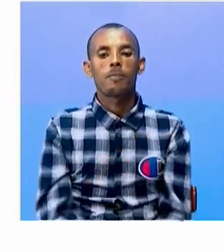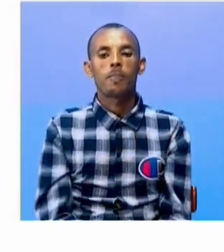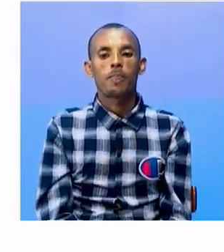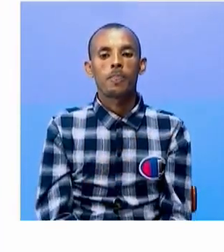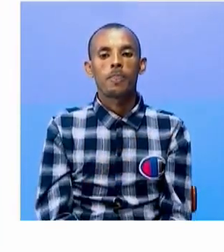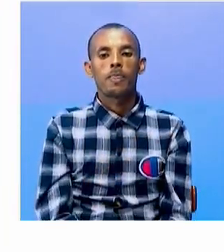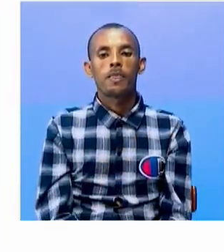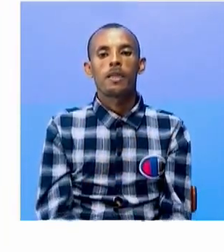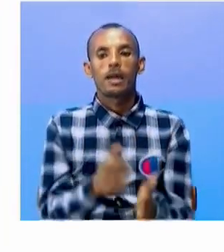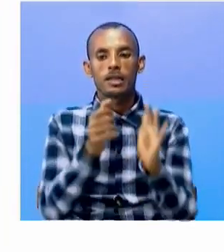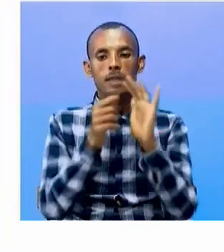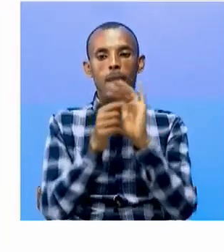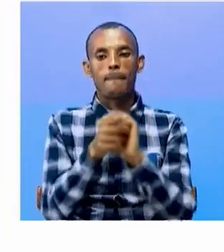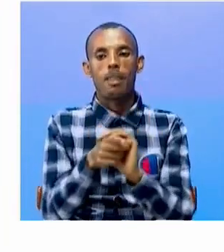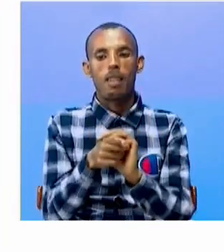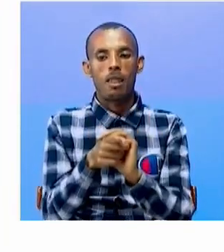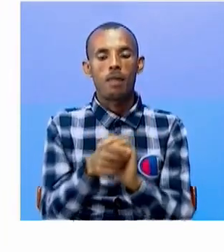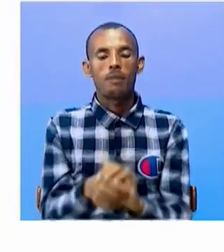Example.